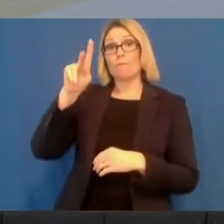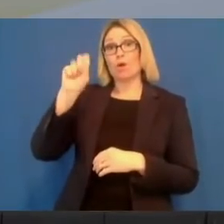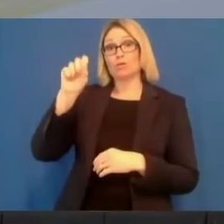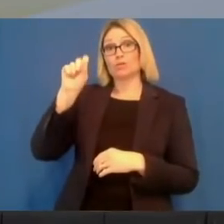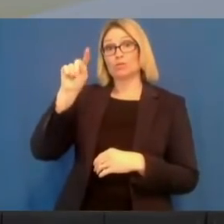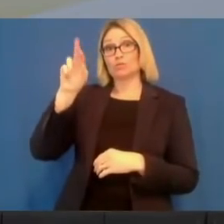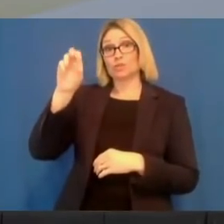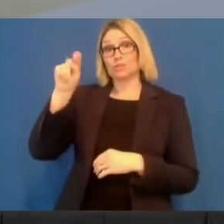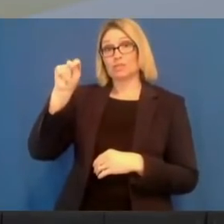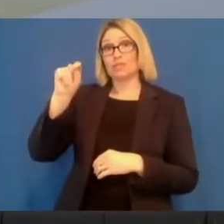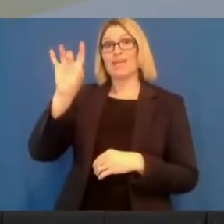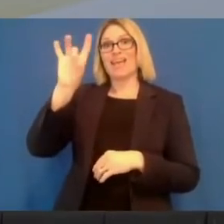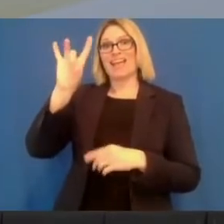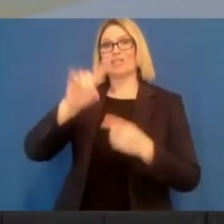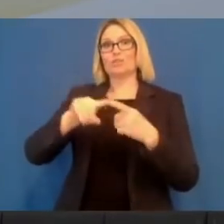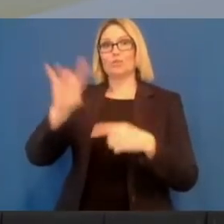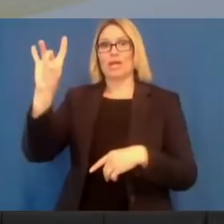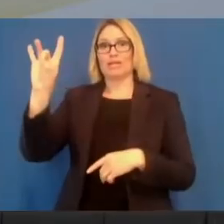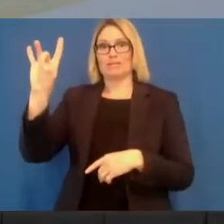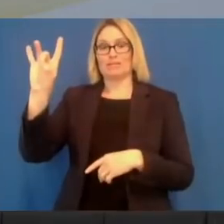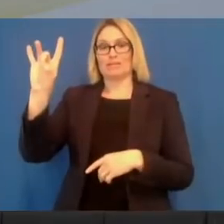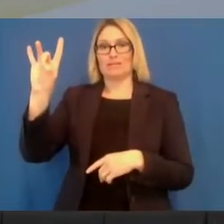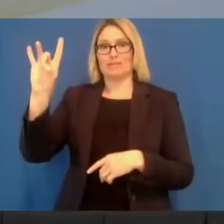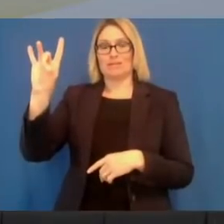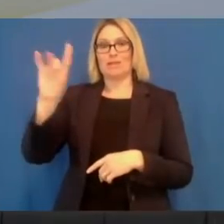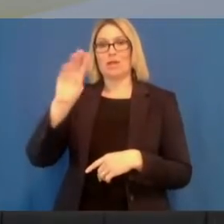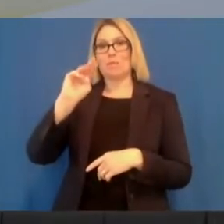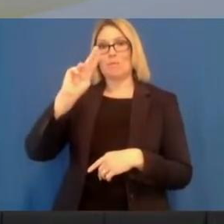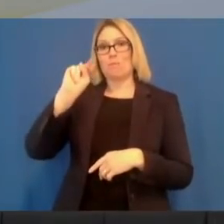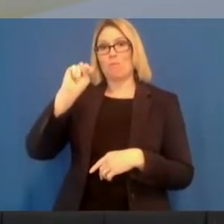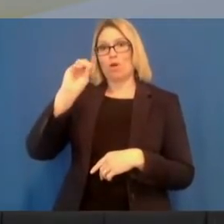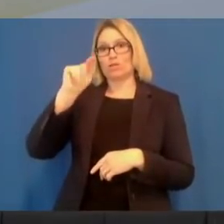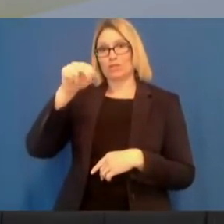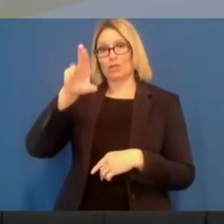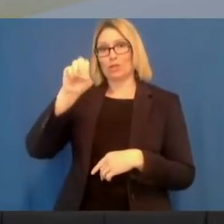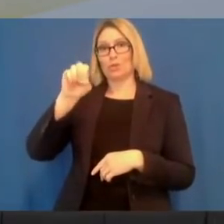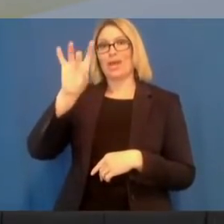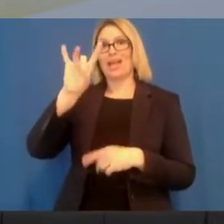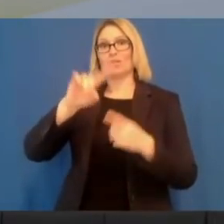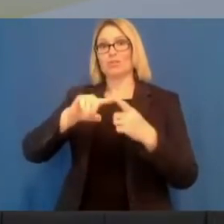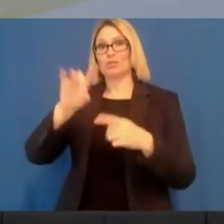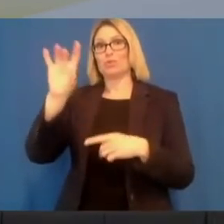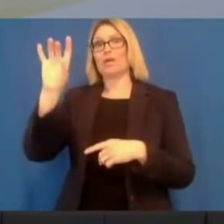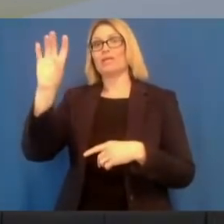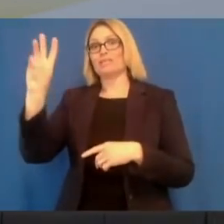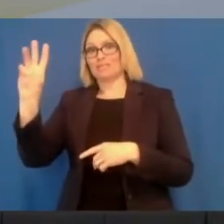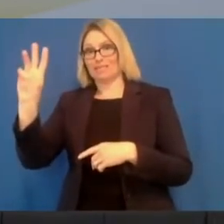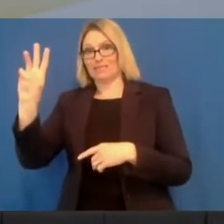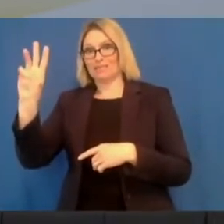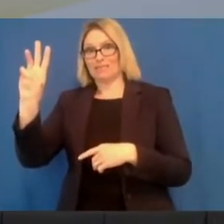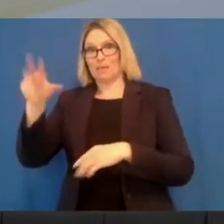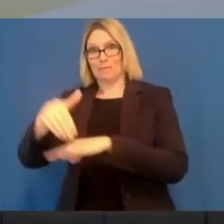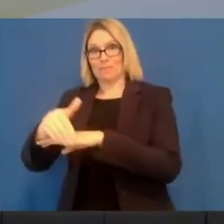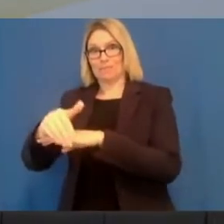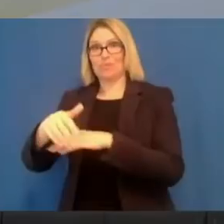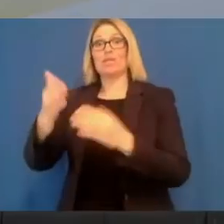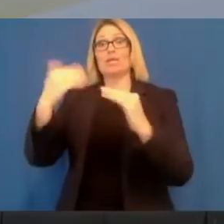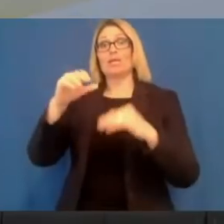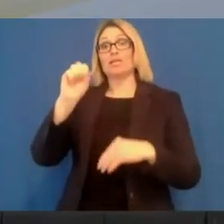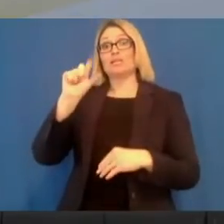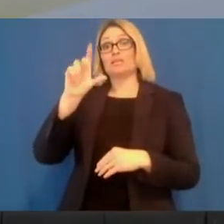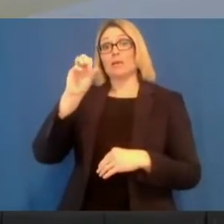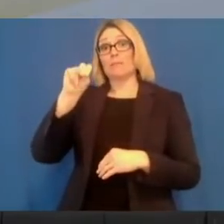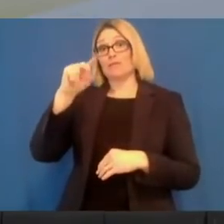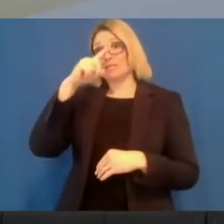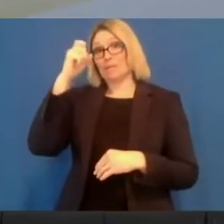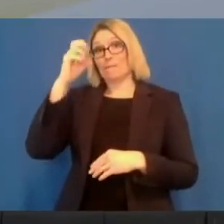open from 8 a.m. till 8 p.m. The Montague Clinic is open from 8 a.m. to 6 p.m. And the Slemon Park Clinic in